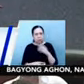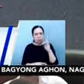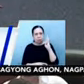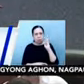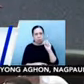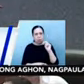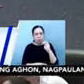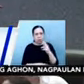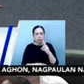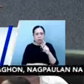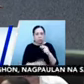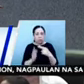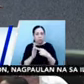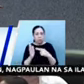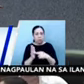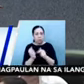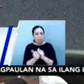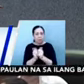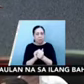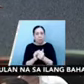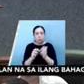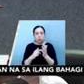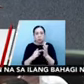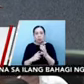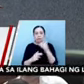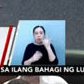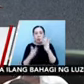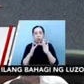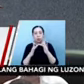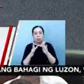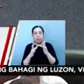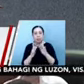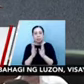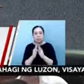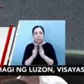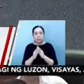We only amended the rules for online sessions for